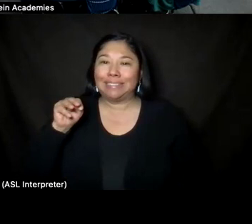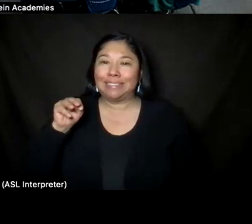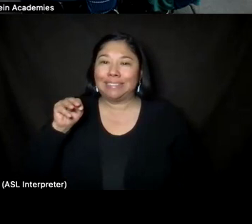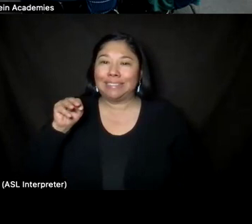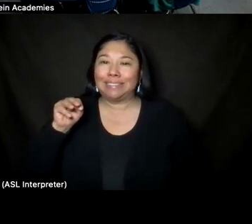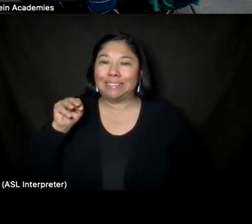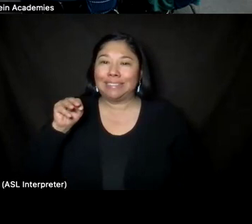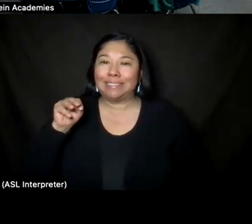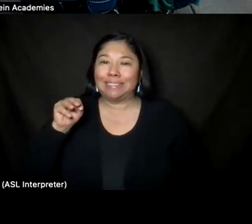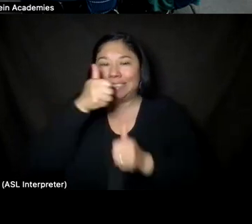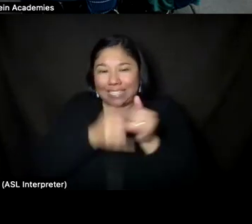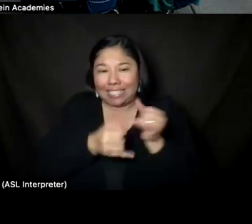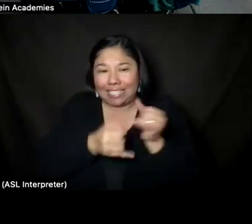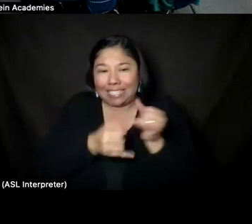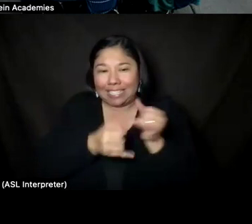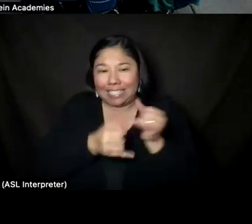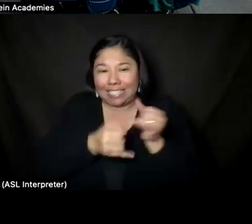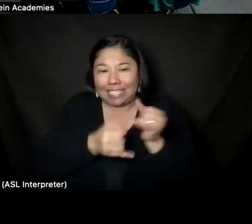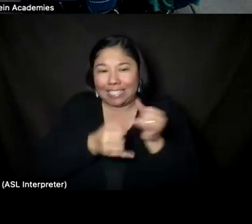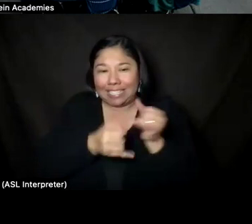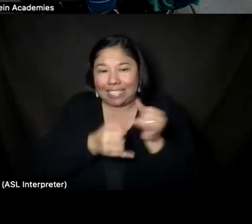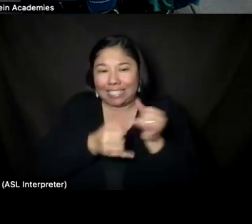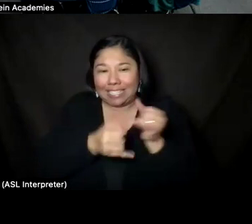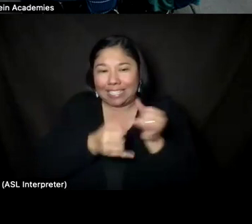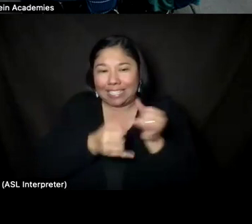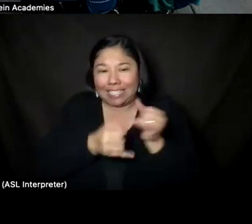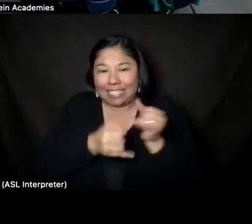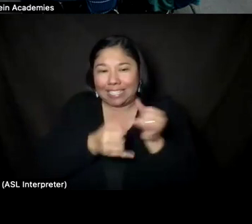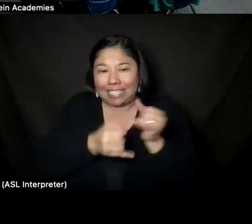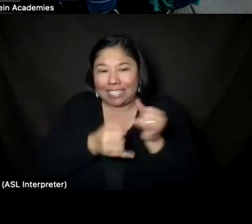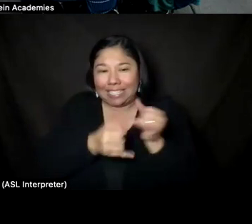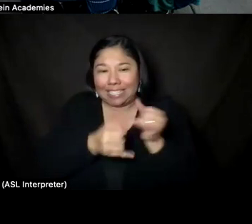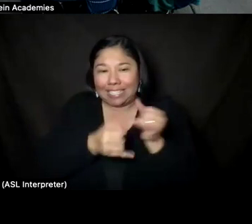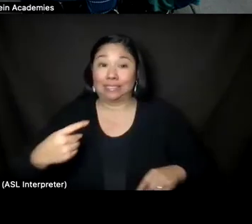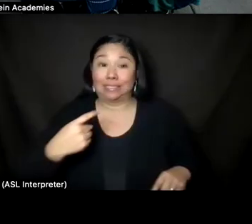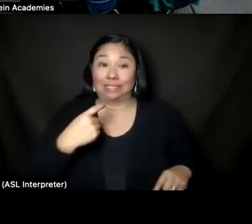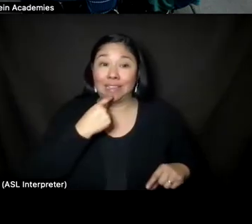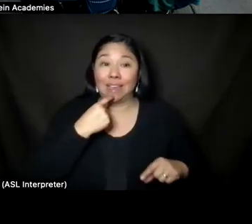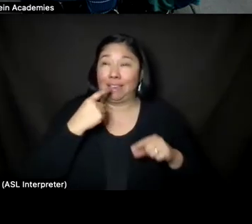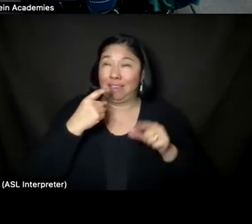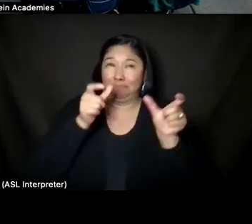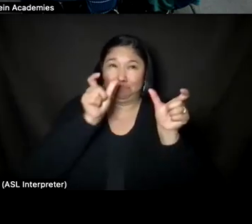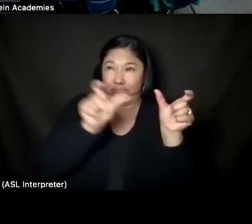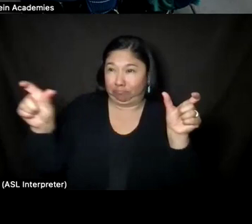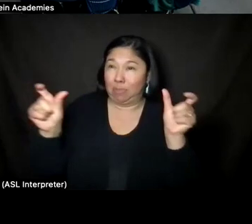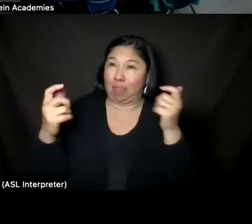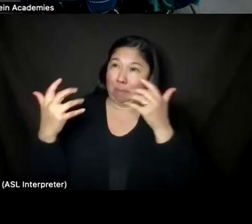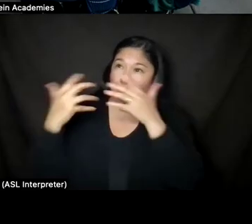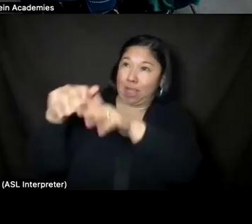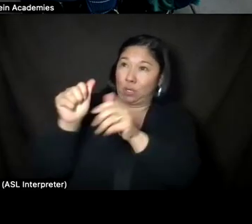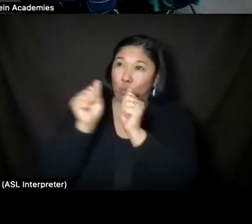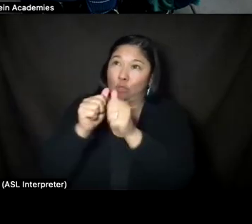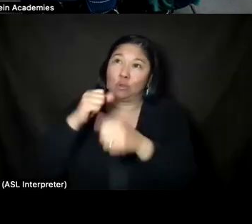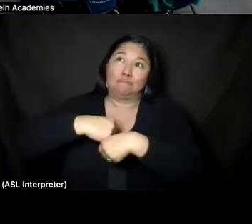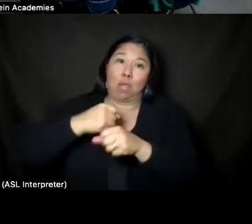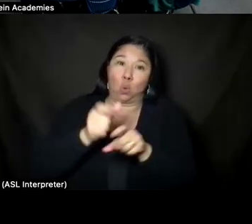goes along with the letter, and then blend it all together to make the word. And then sight recognition of familiar words. So if you're an